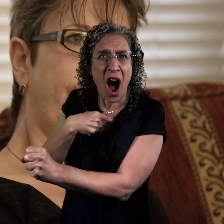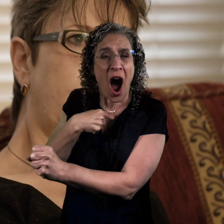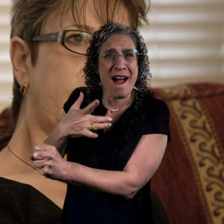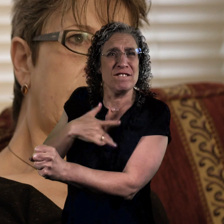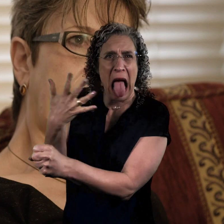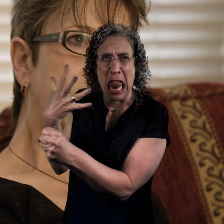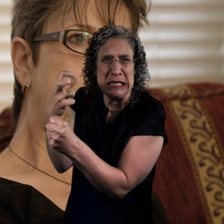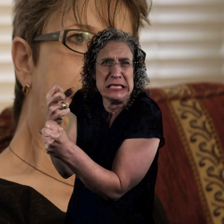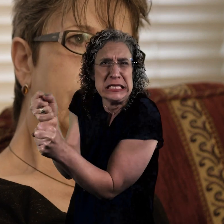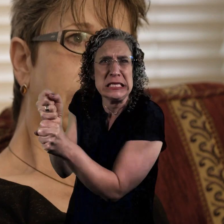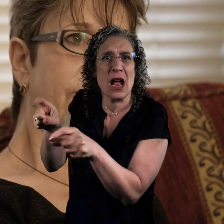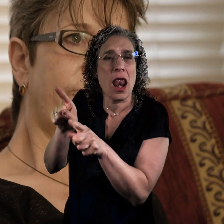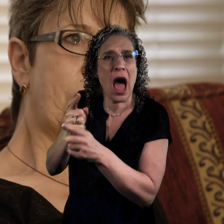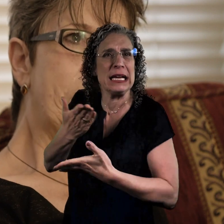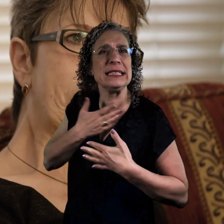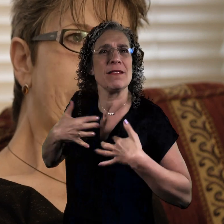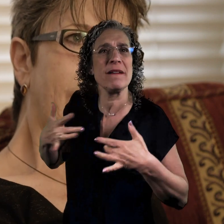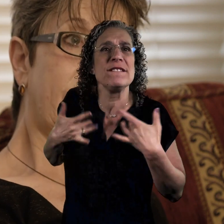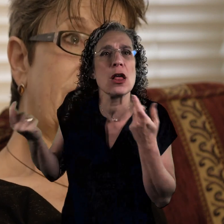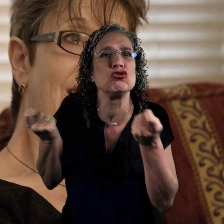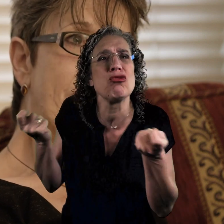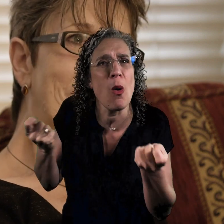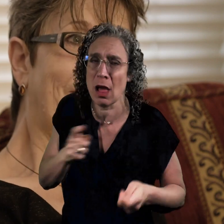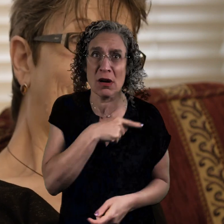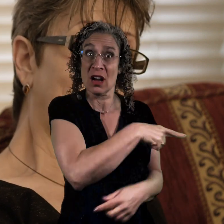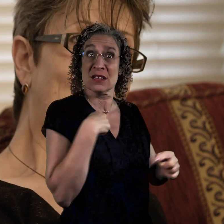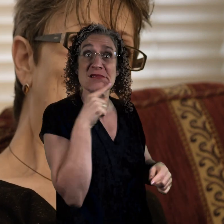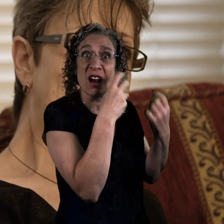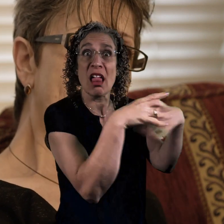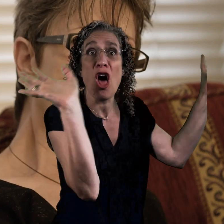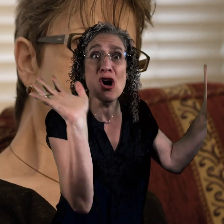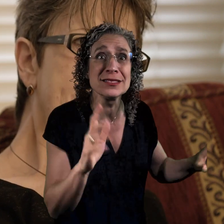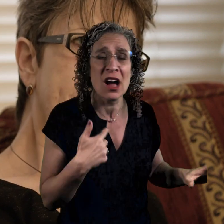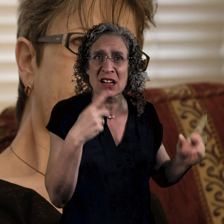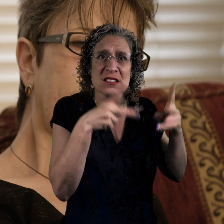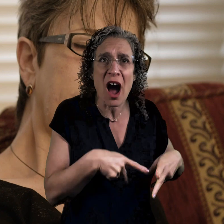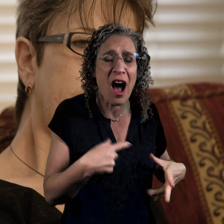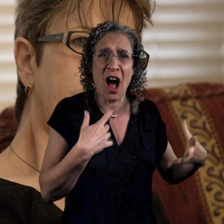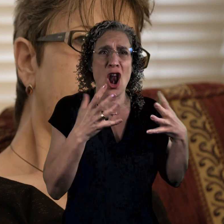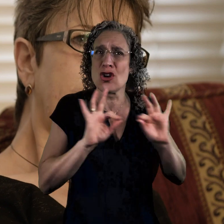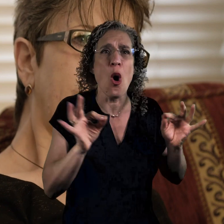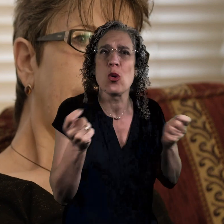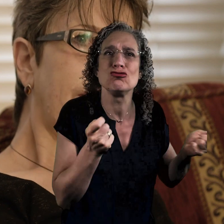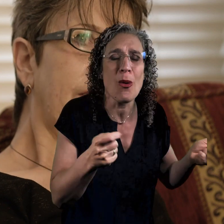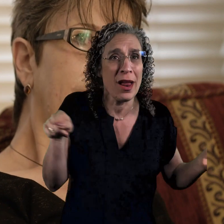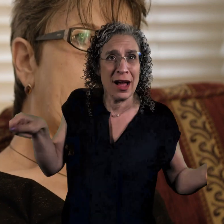because I thought it was going to give me power over them at the time. It felt good.